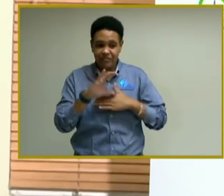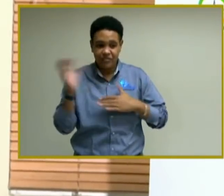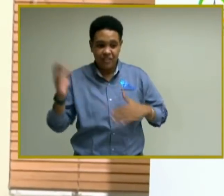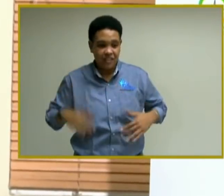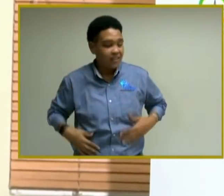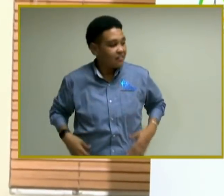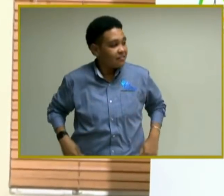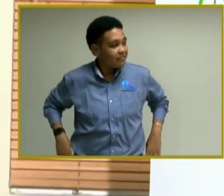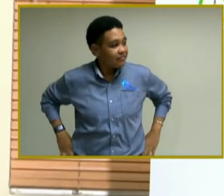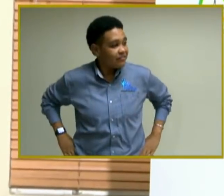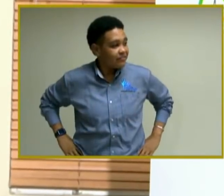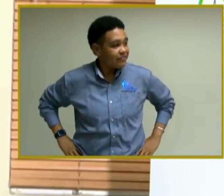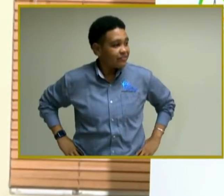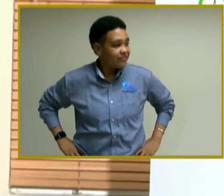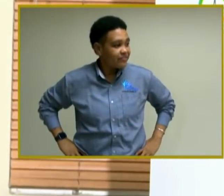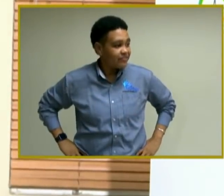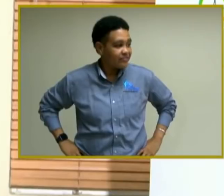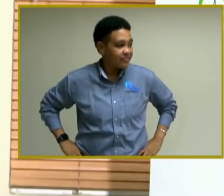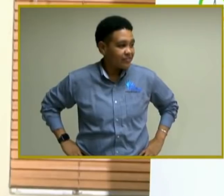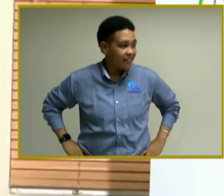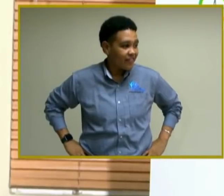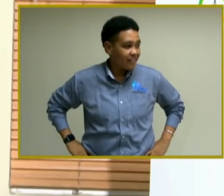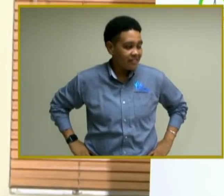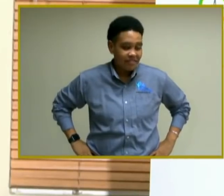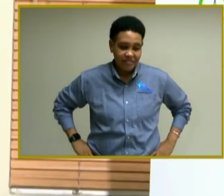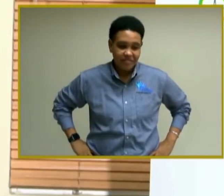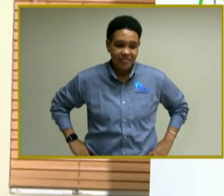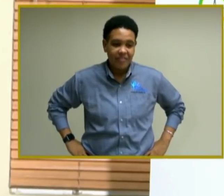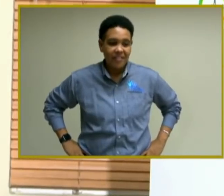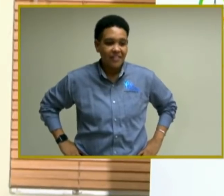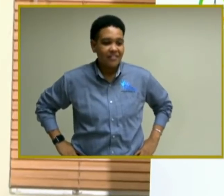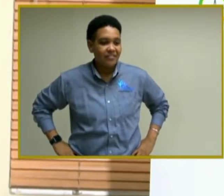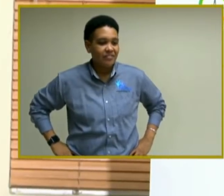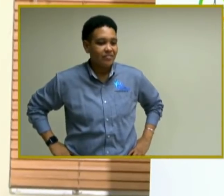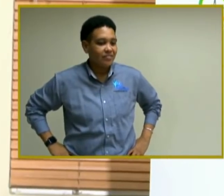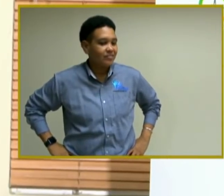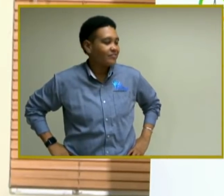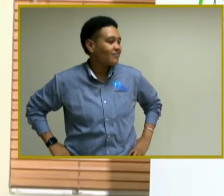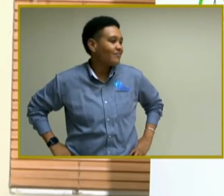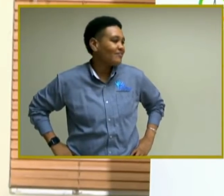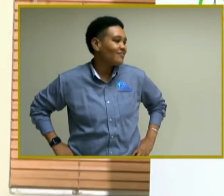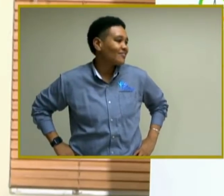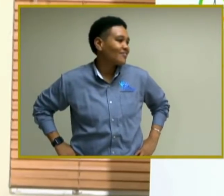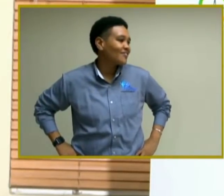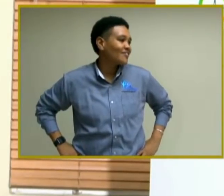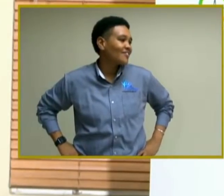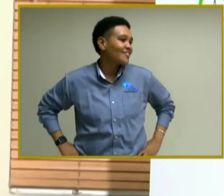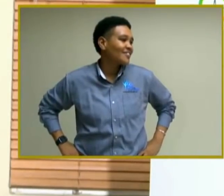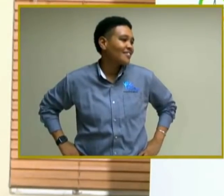Well, it would be difficult for me to make that sort of,